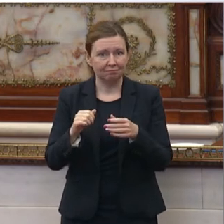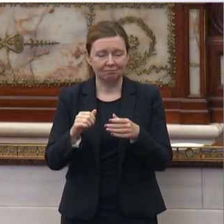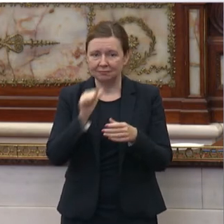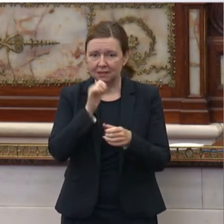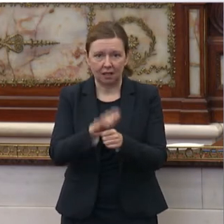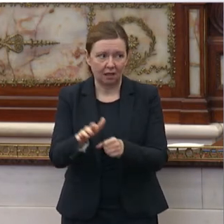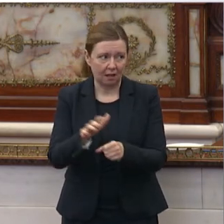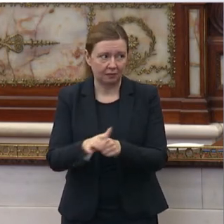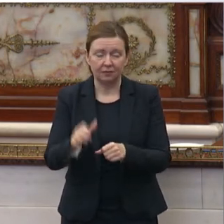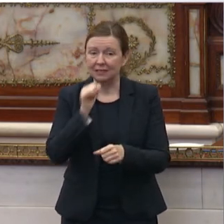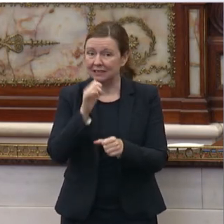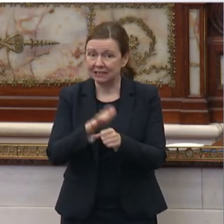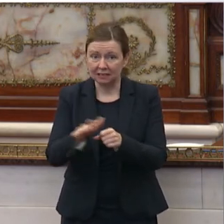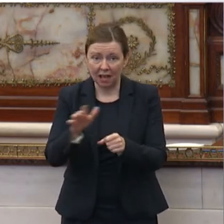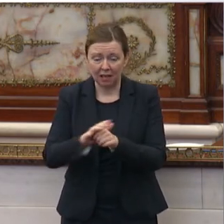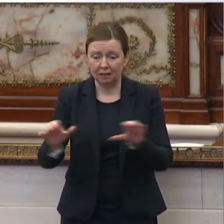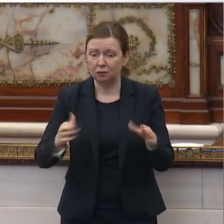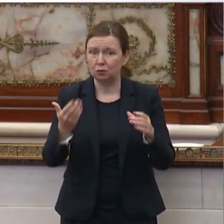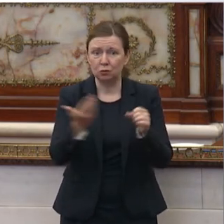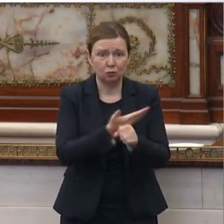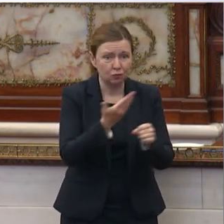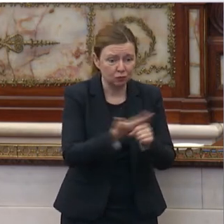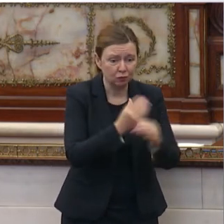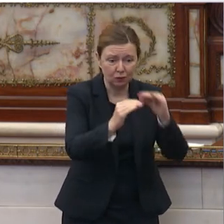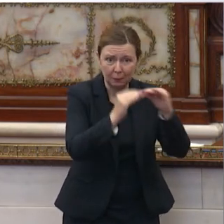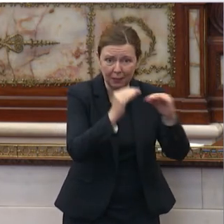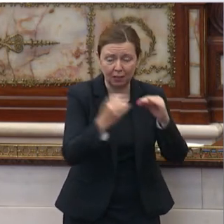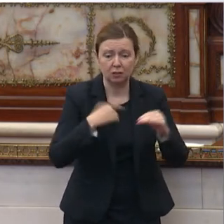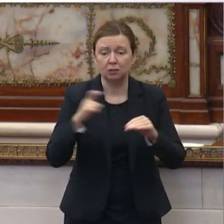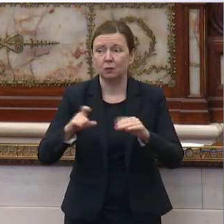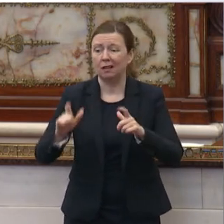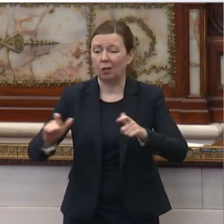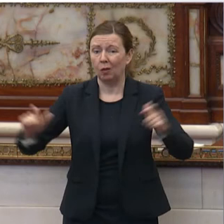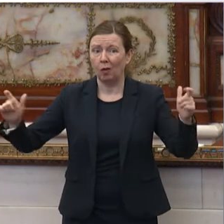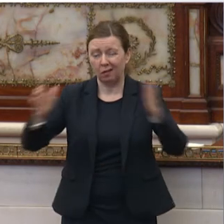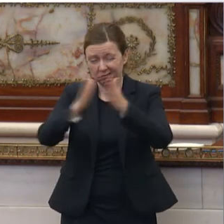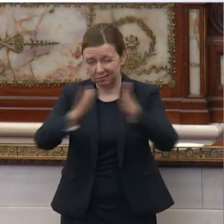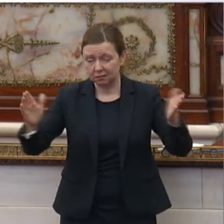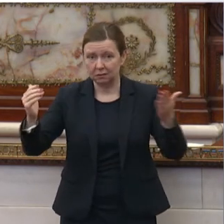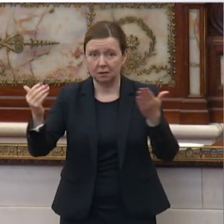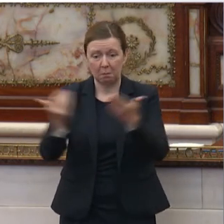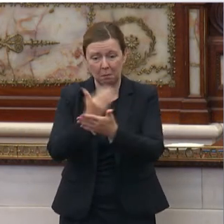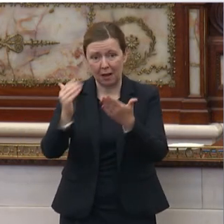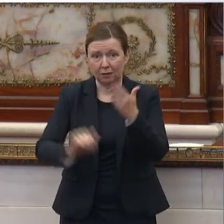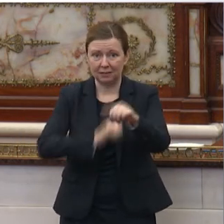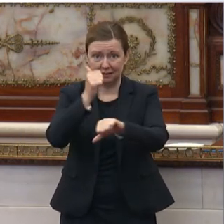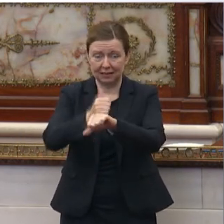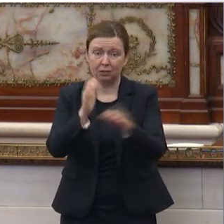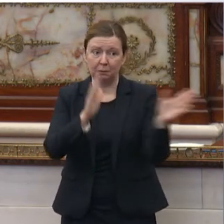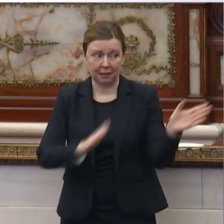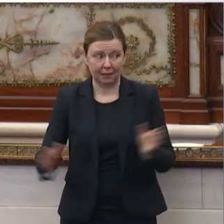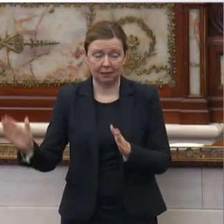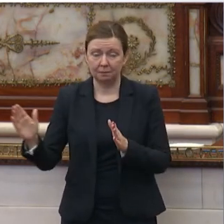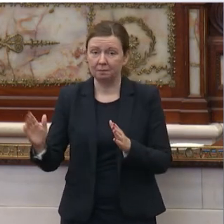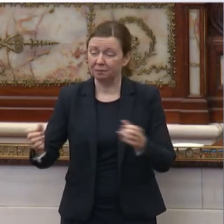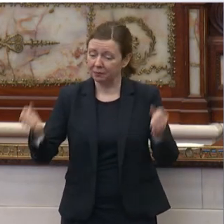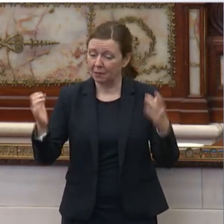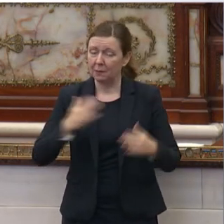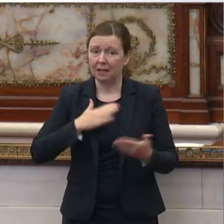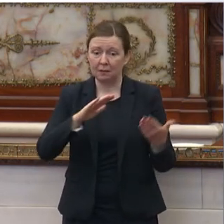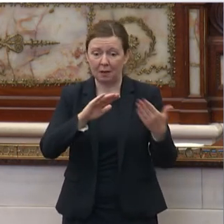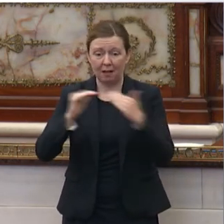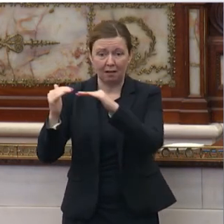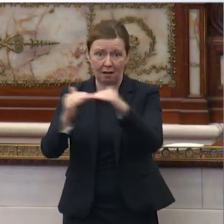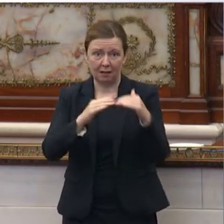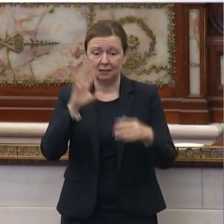enough. It's not enough to do repairs. We need a large-scale modernization plan. Many of my colleagues,